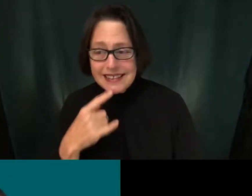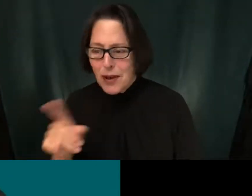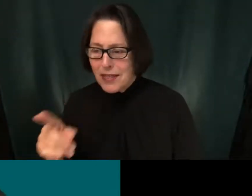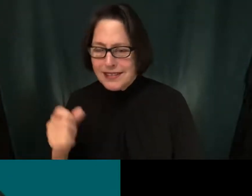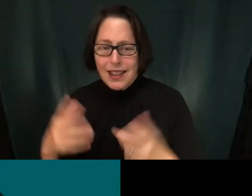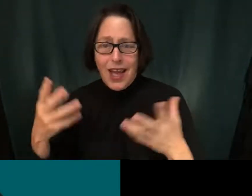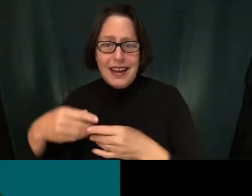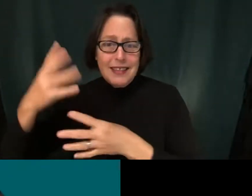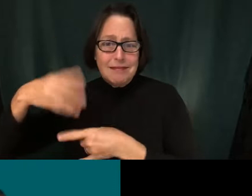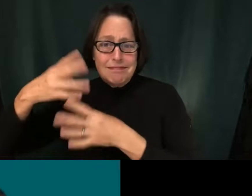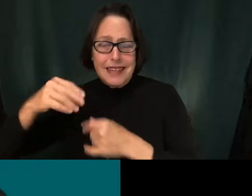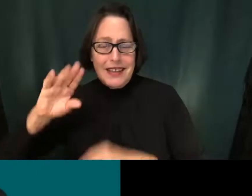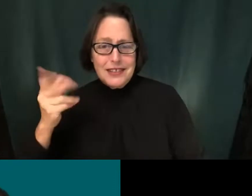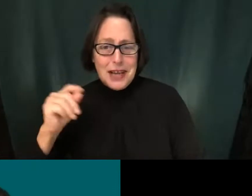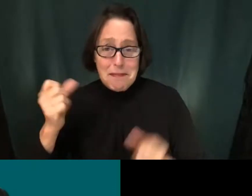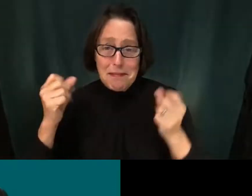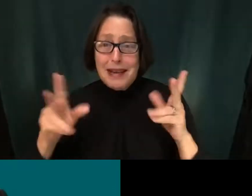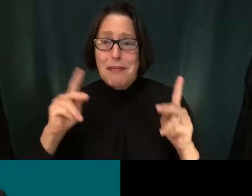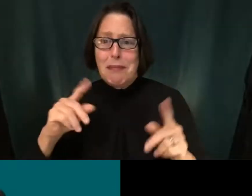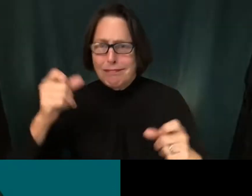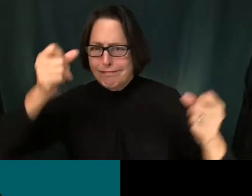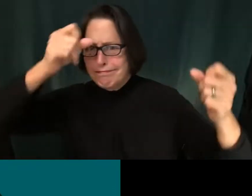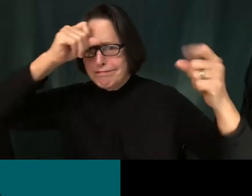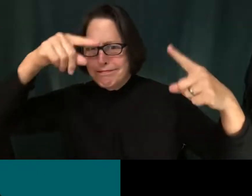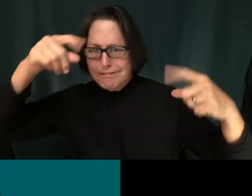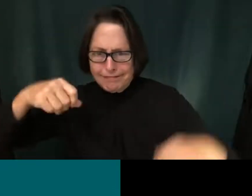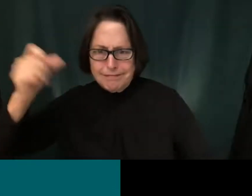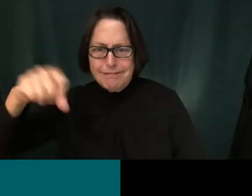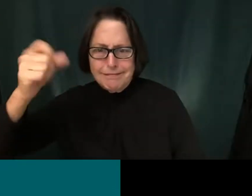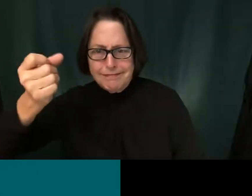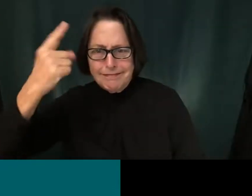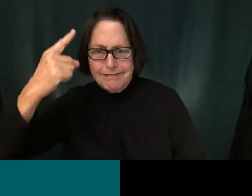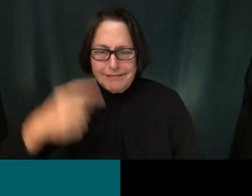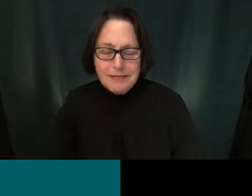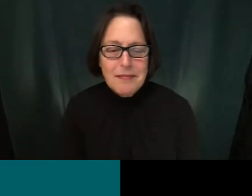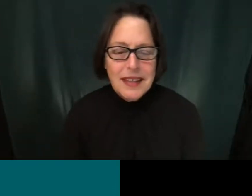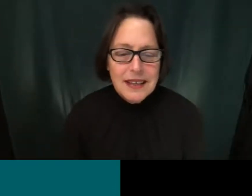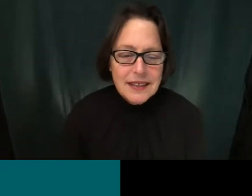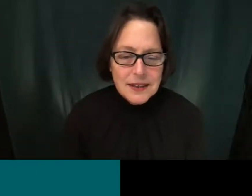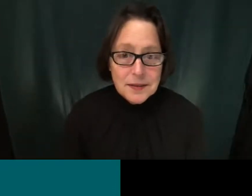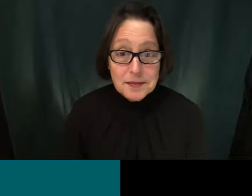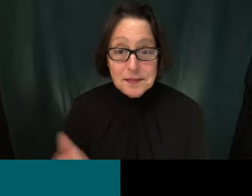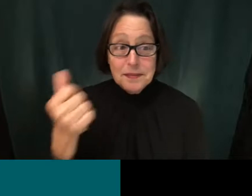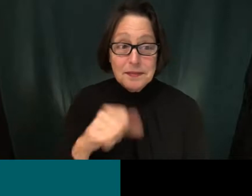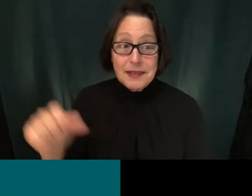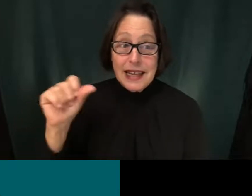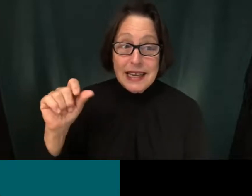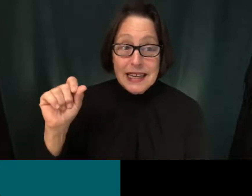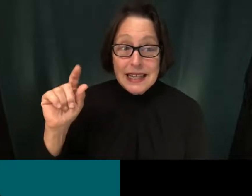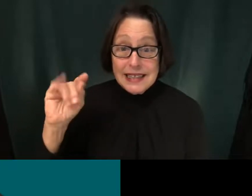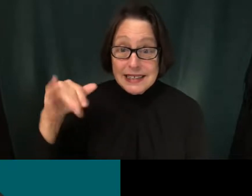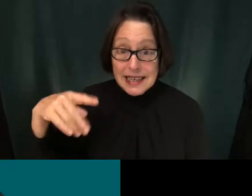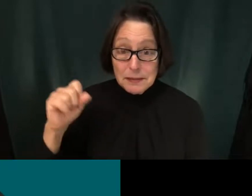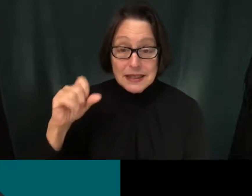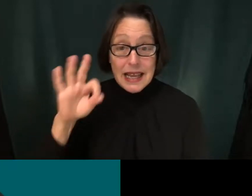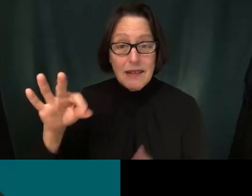my gosh, that's a lot of folks are along with us. Do you have any tips if leaders seem to